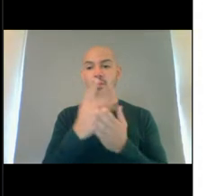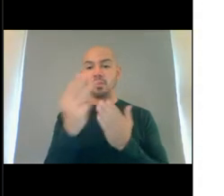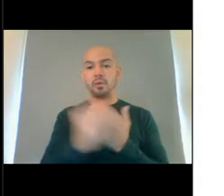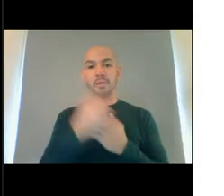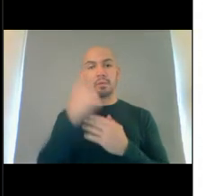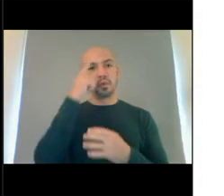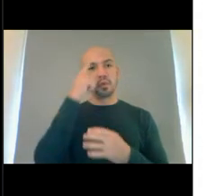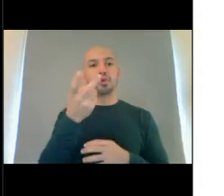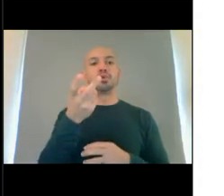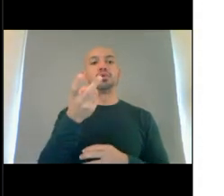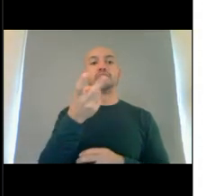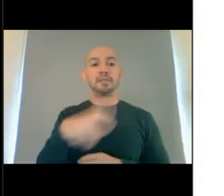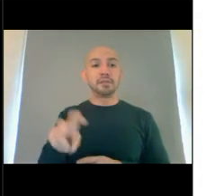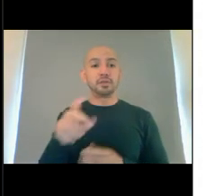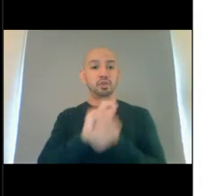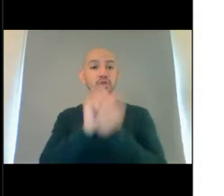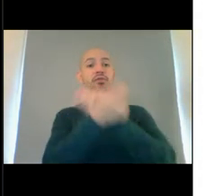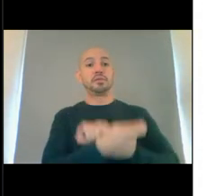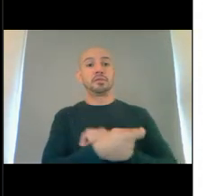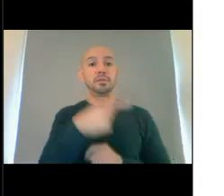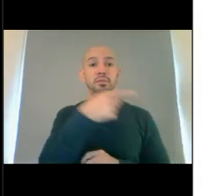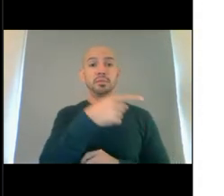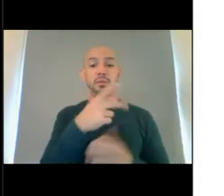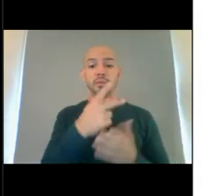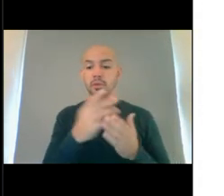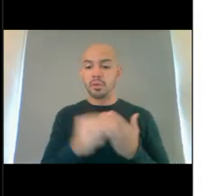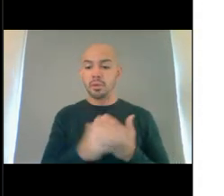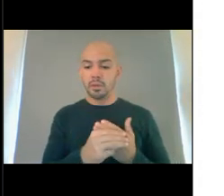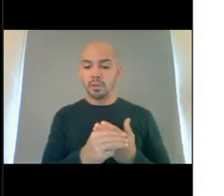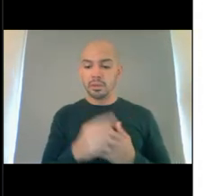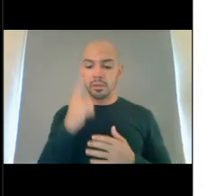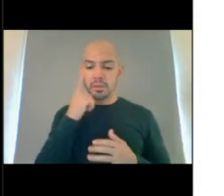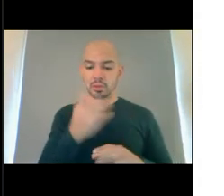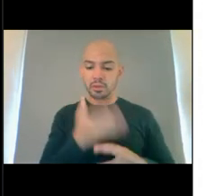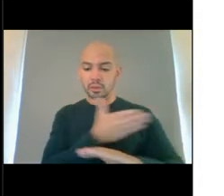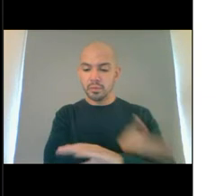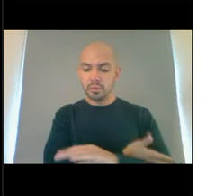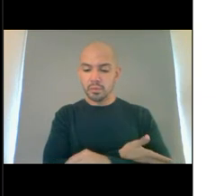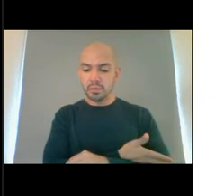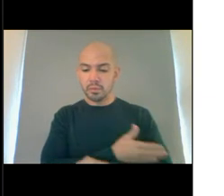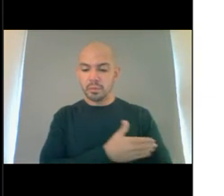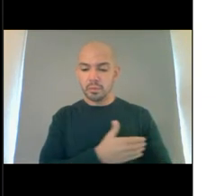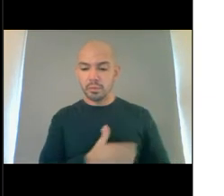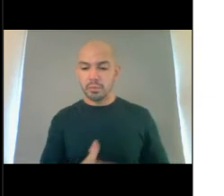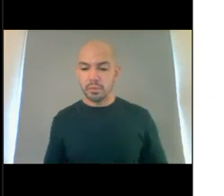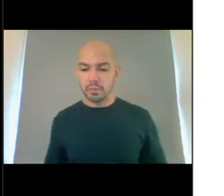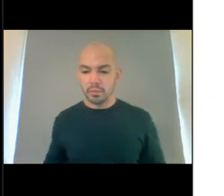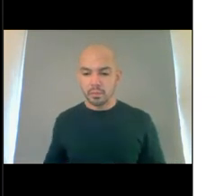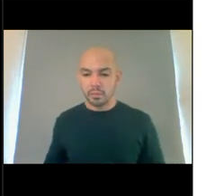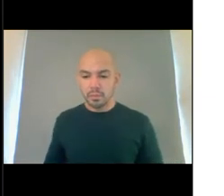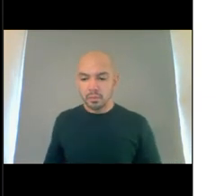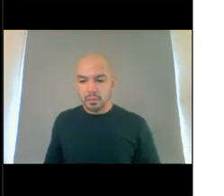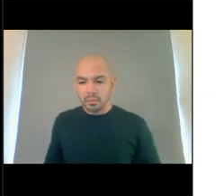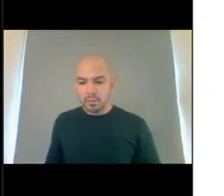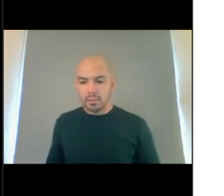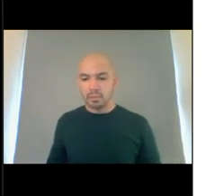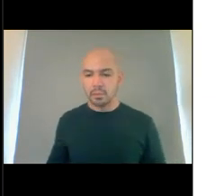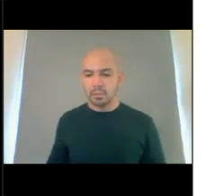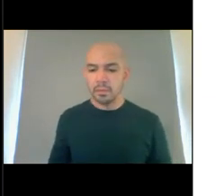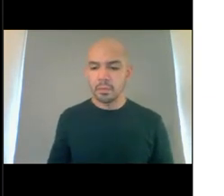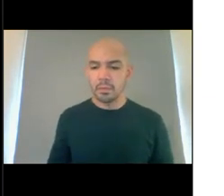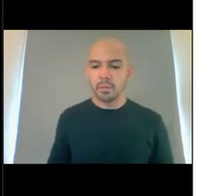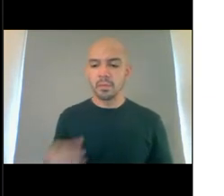projects that are improving statewide network and reducing greenhouse gas emissions we have a number of evaluation criteria that are identified in